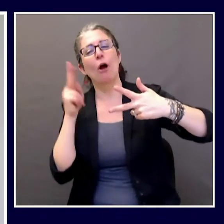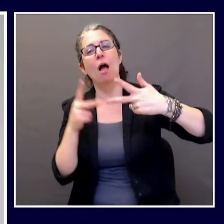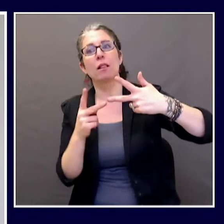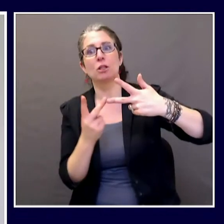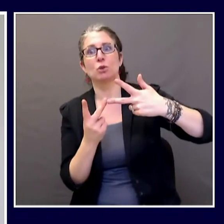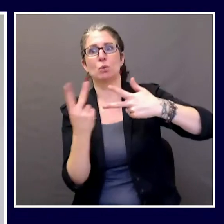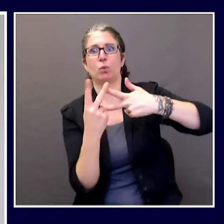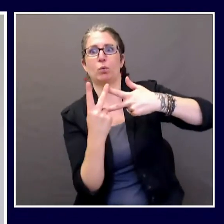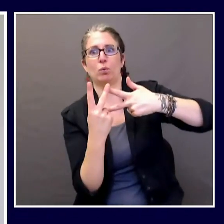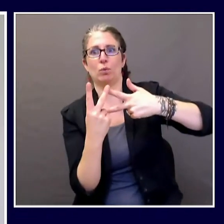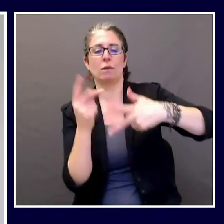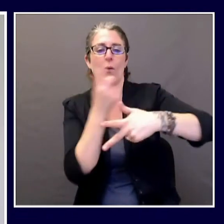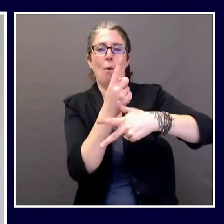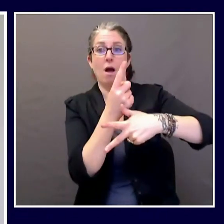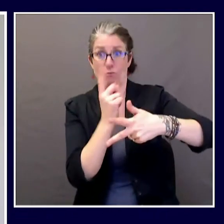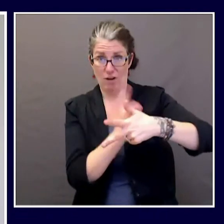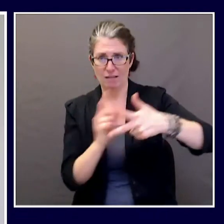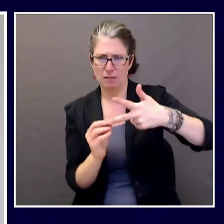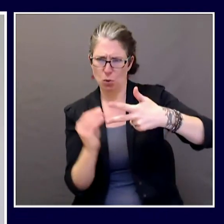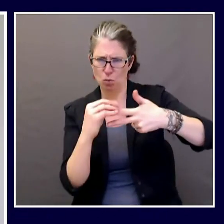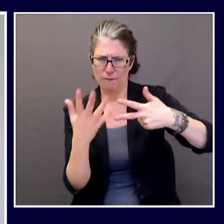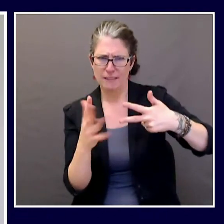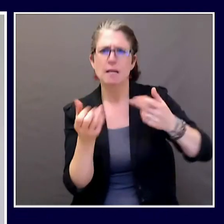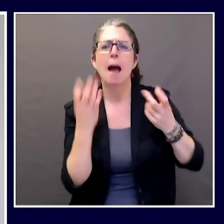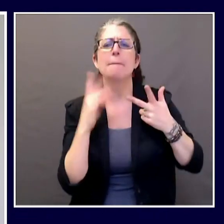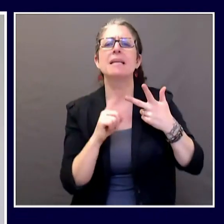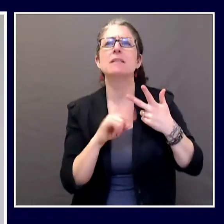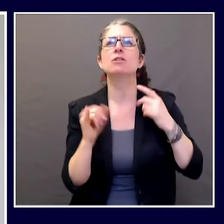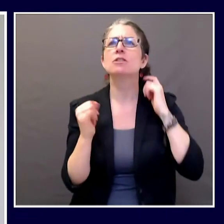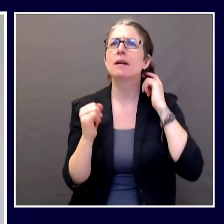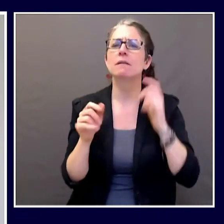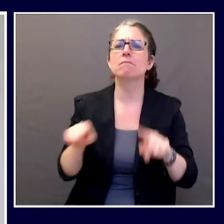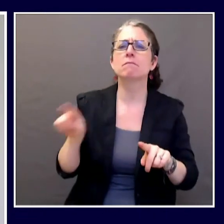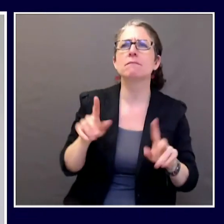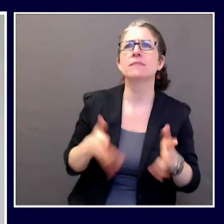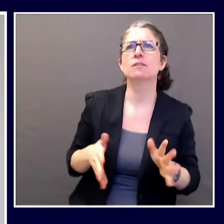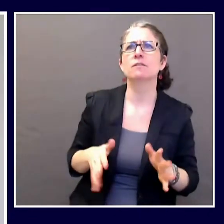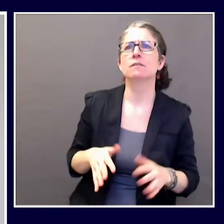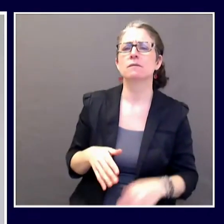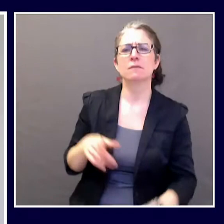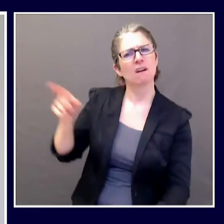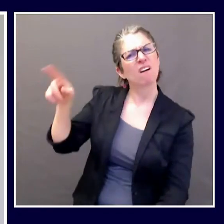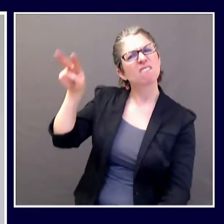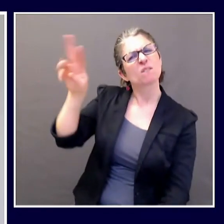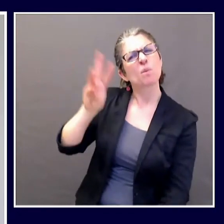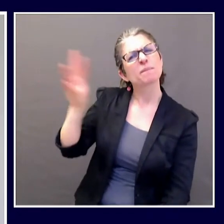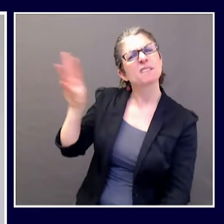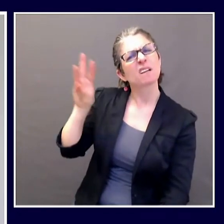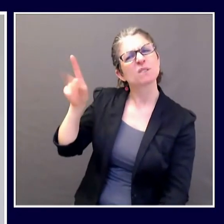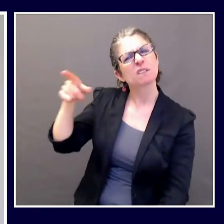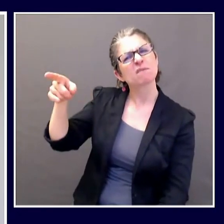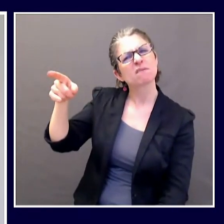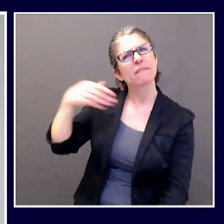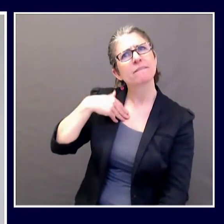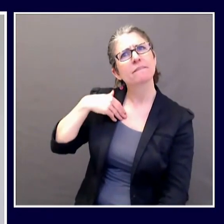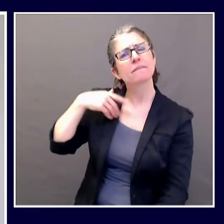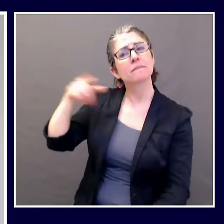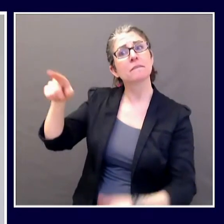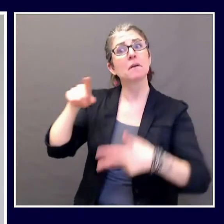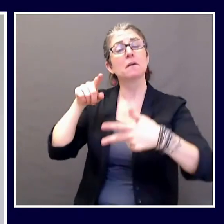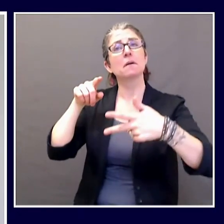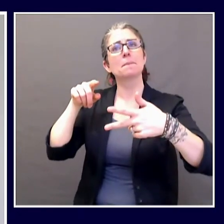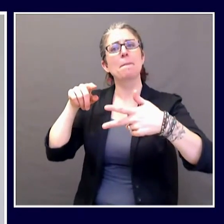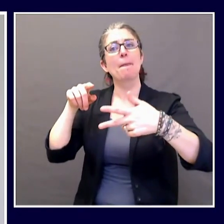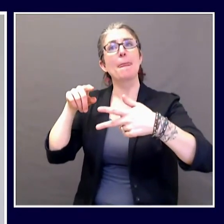number that you can find on the website. That is just a Mainer who has received either the first dose